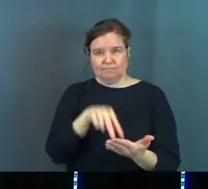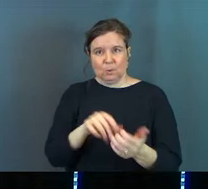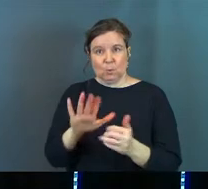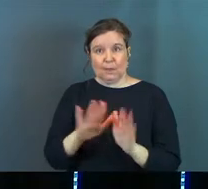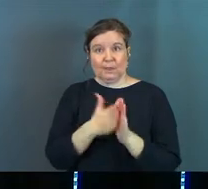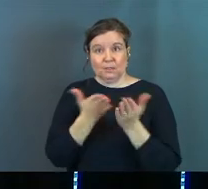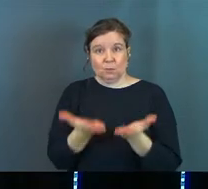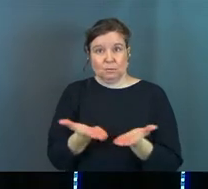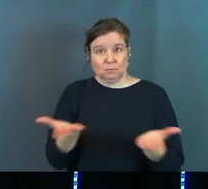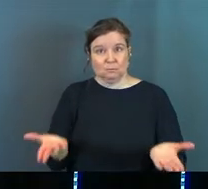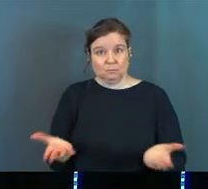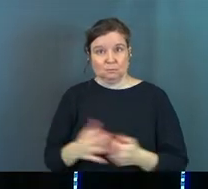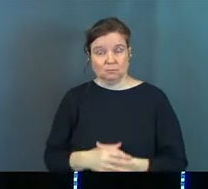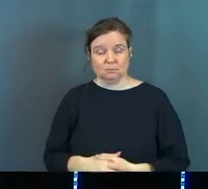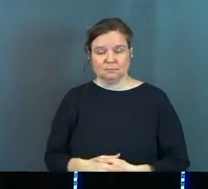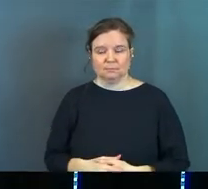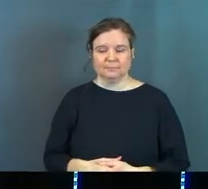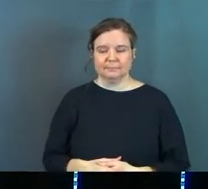with His Word.